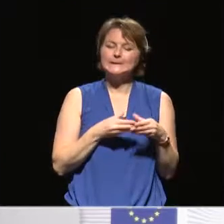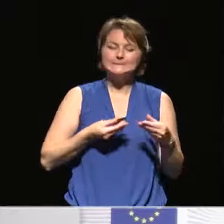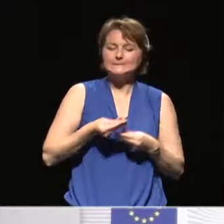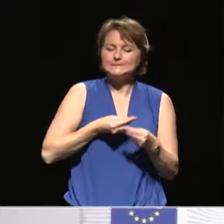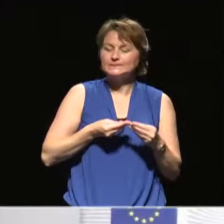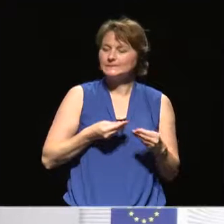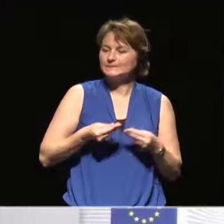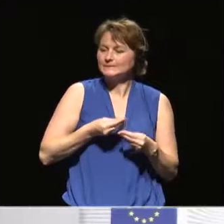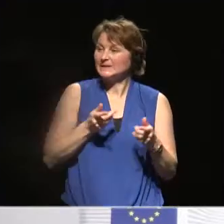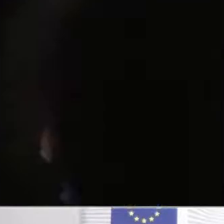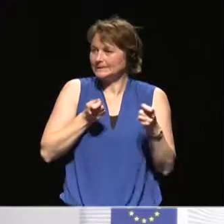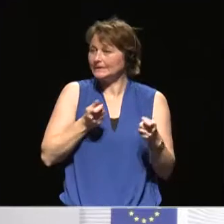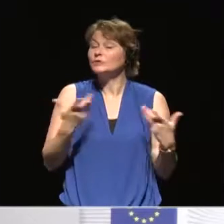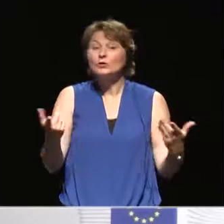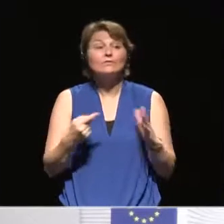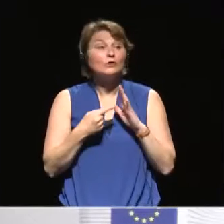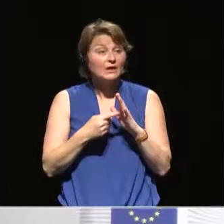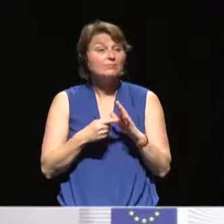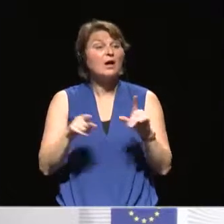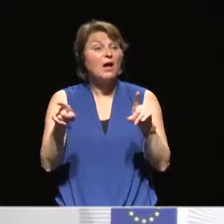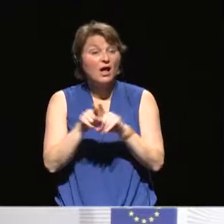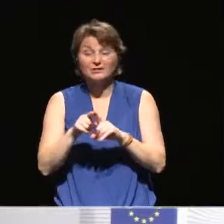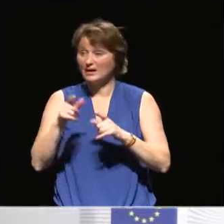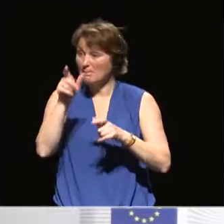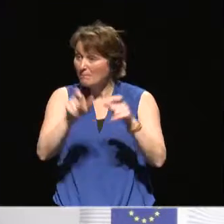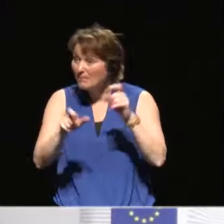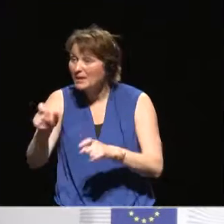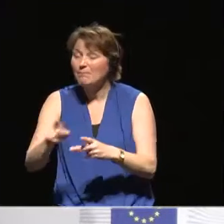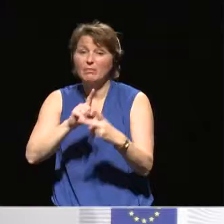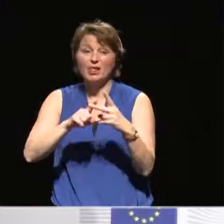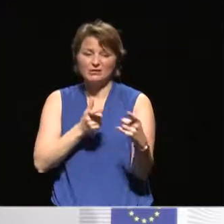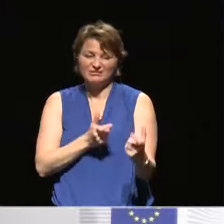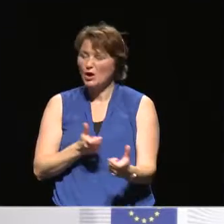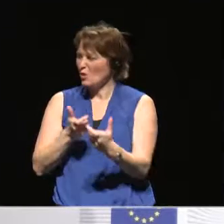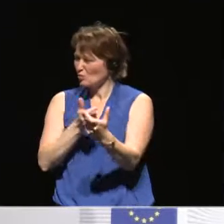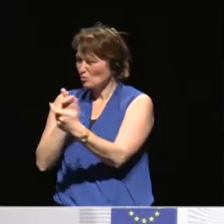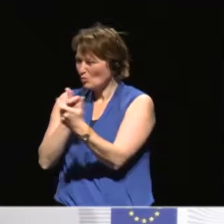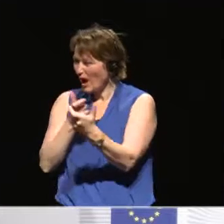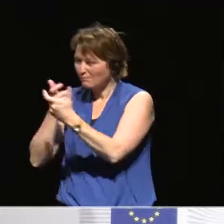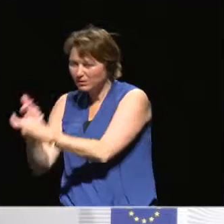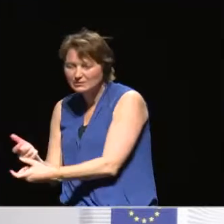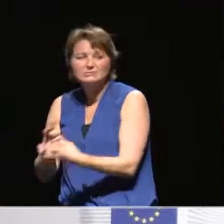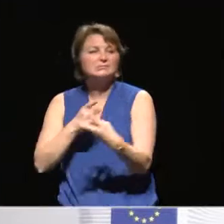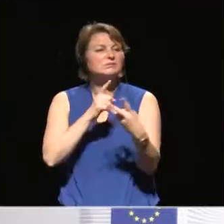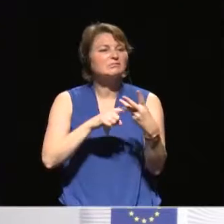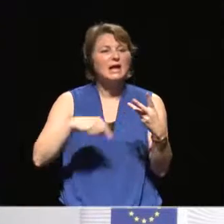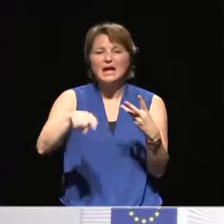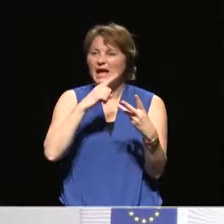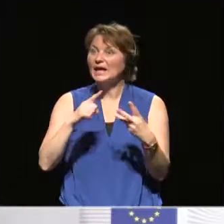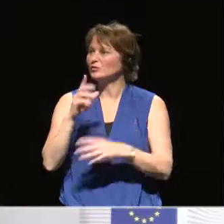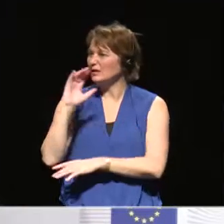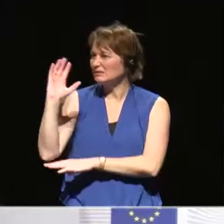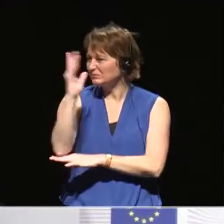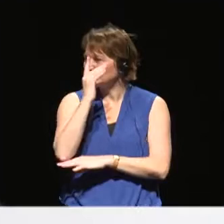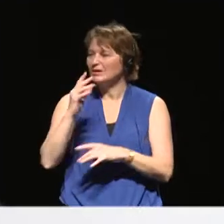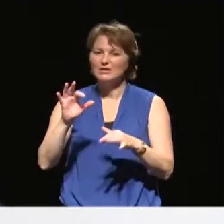trading, for example, in human beings, in weapons, in drugs, and in flora and fauna is increasingly being blurred.